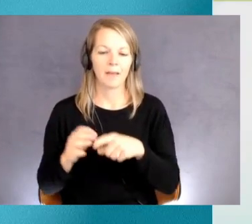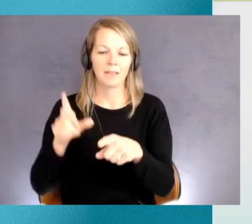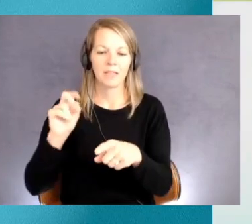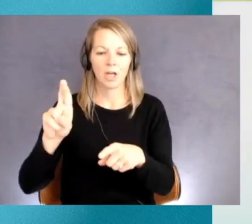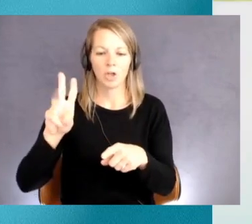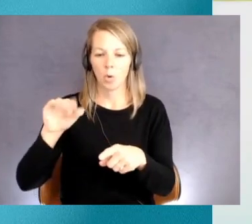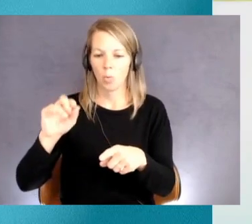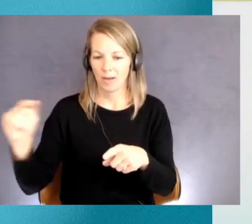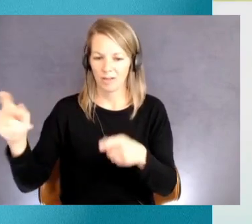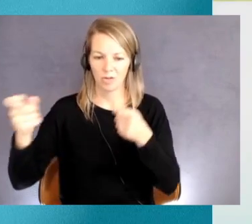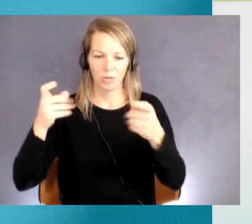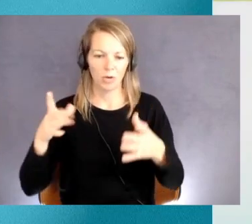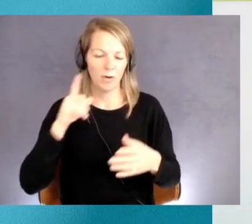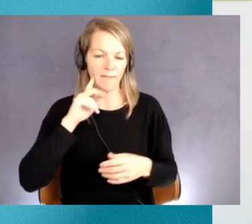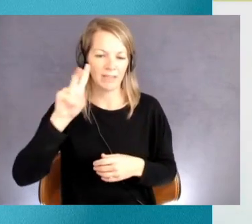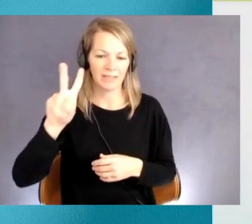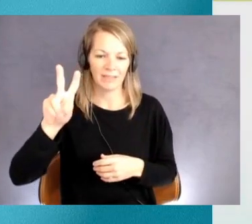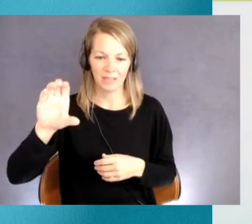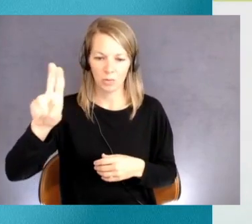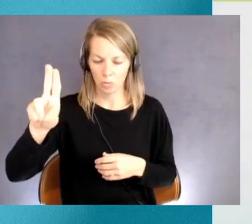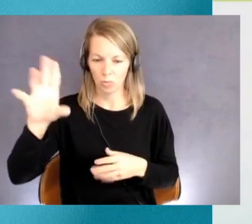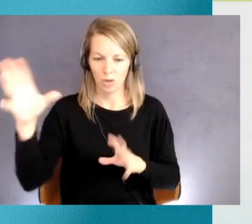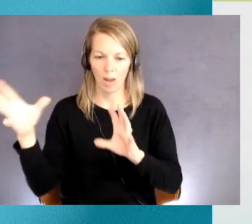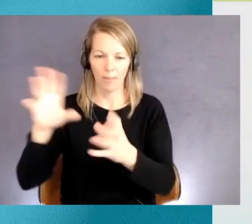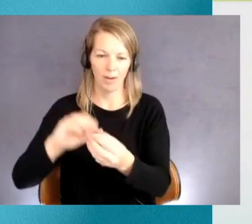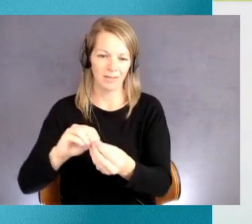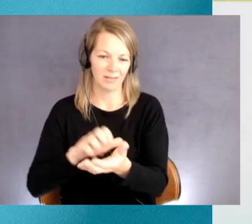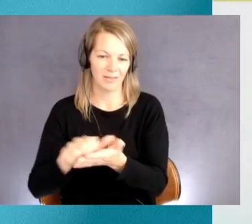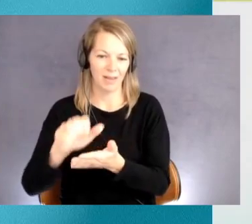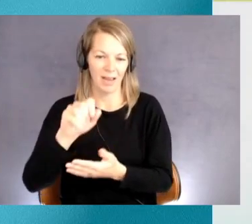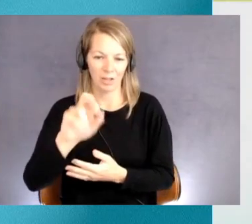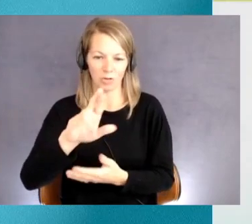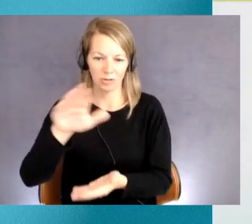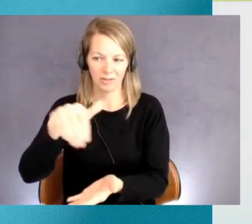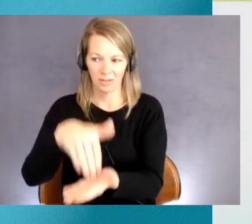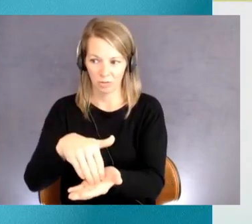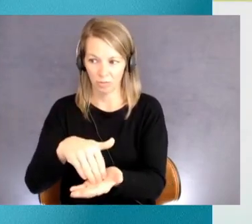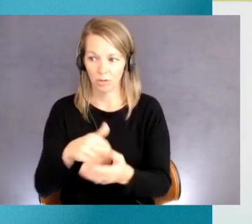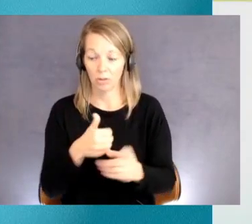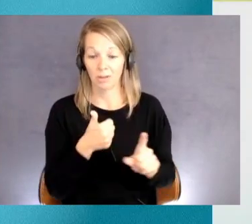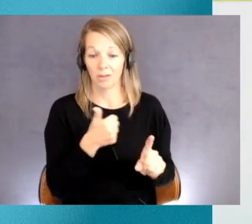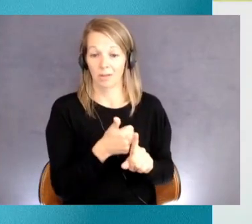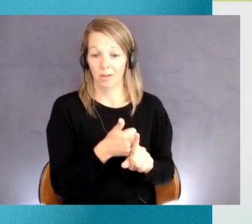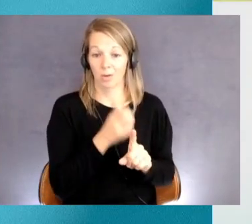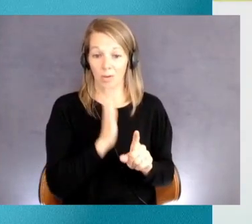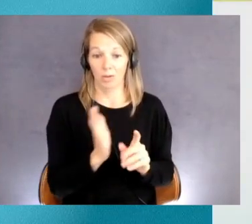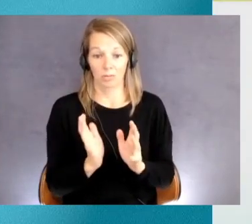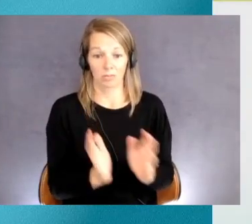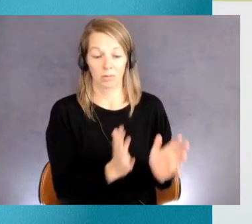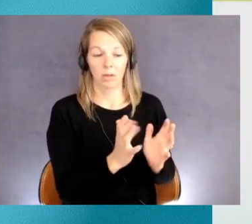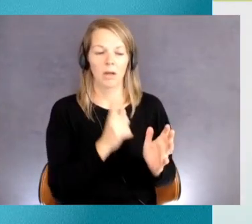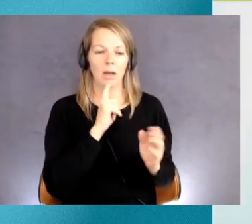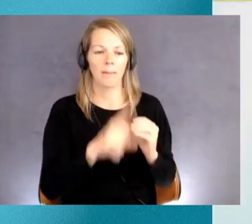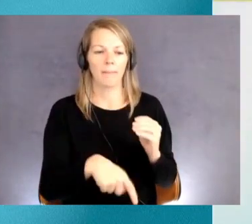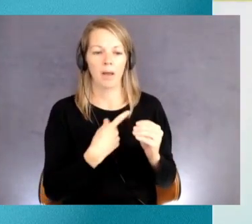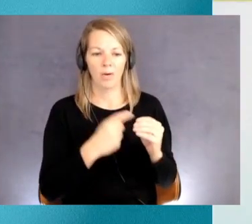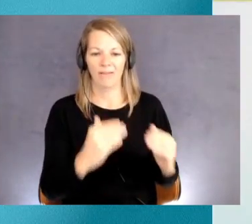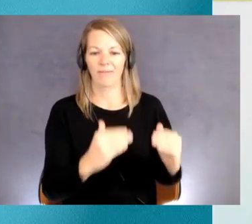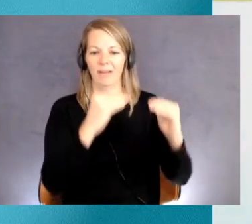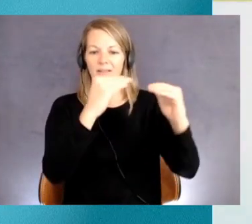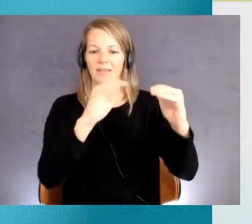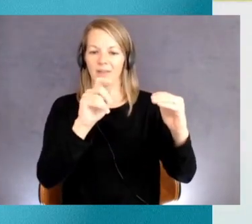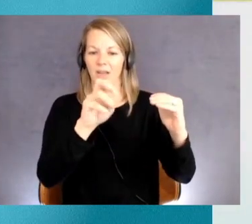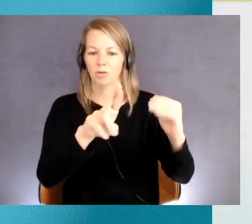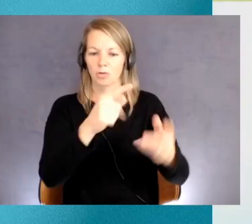director of the VCU Massey Comprehensive Cancer Center. And he's going to talk to us on advances in cancer treatment and